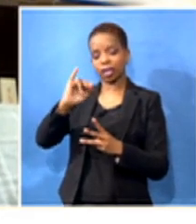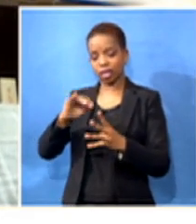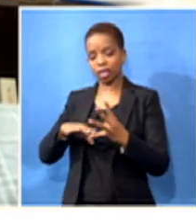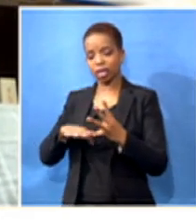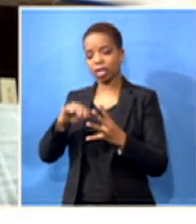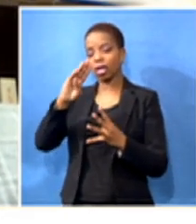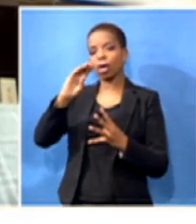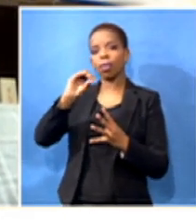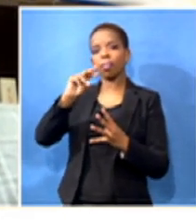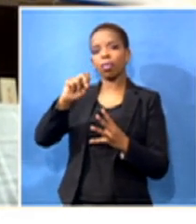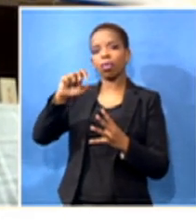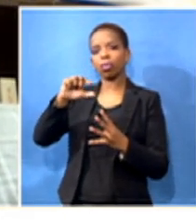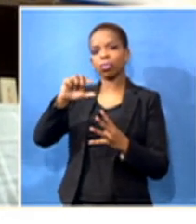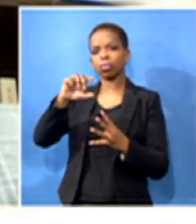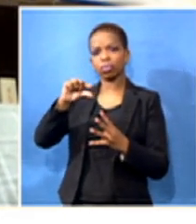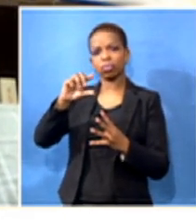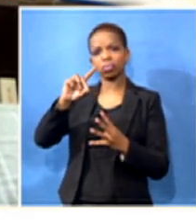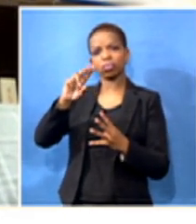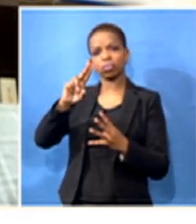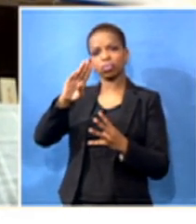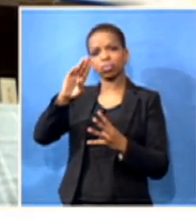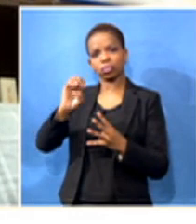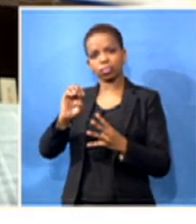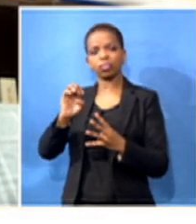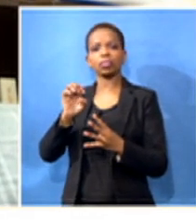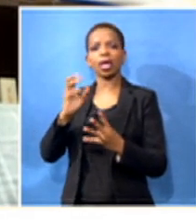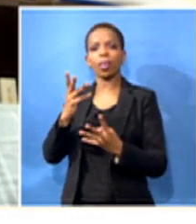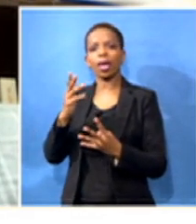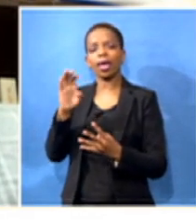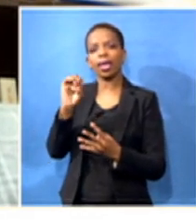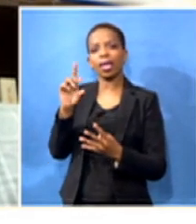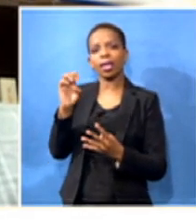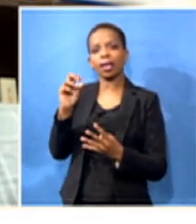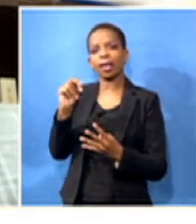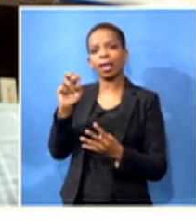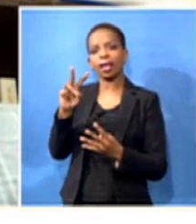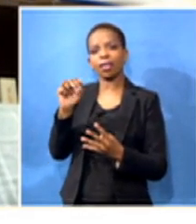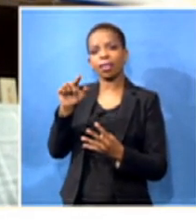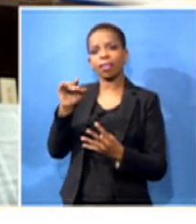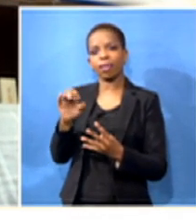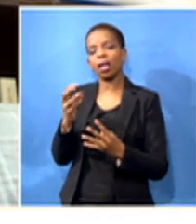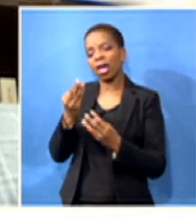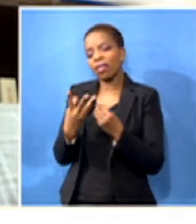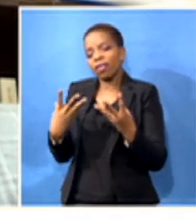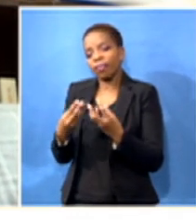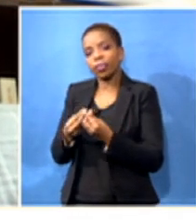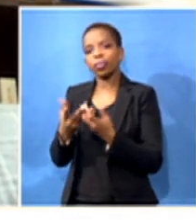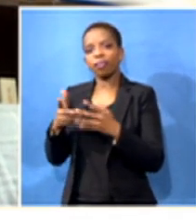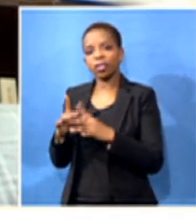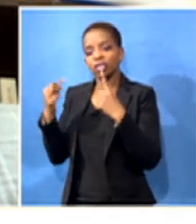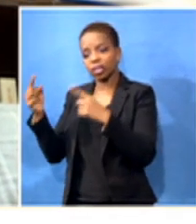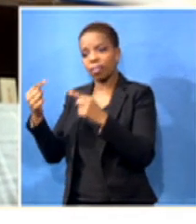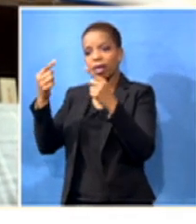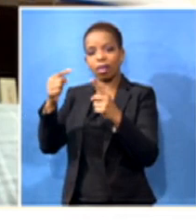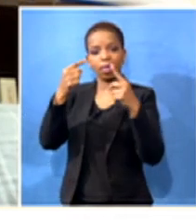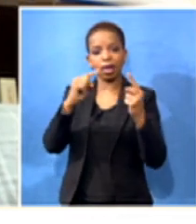in Edenvale. And these schools, just to name a few, I think there were quite a few more that were added into this, are in a